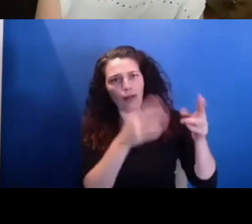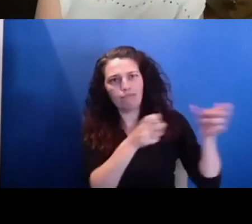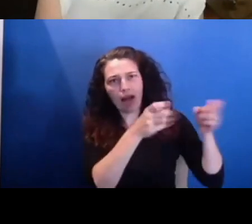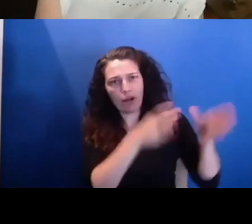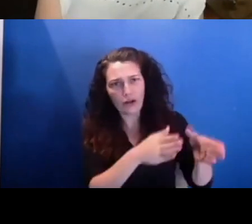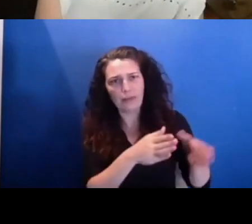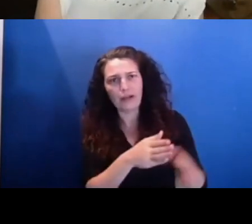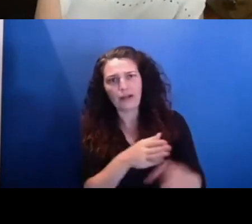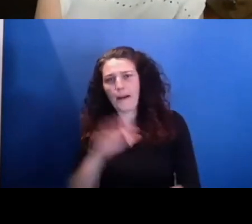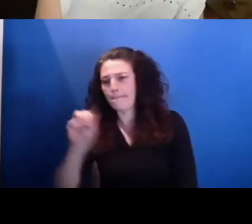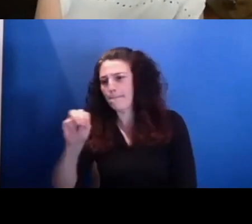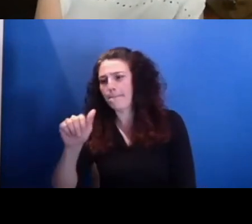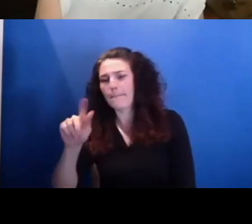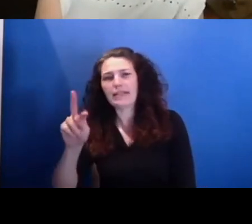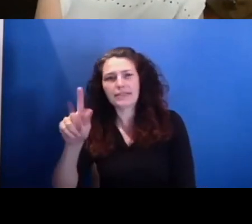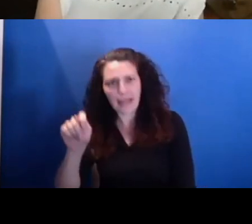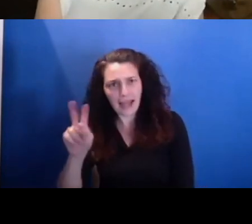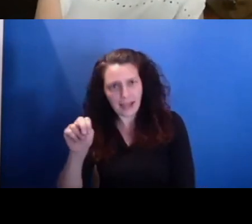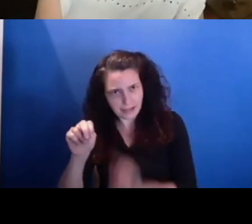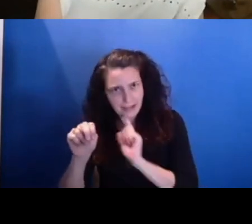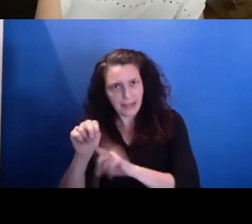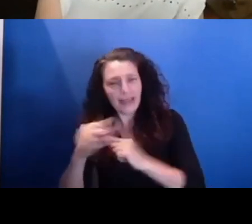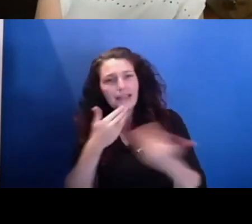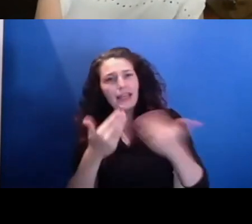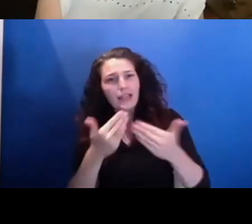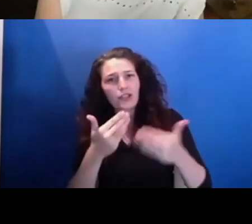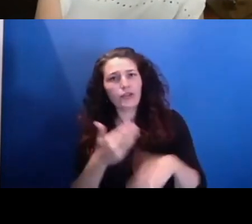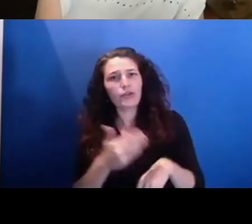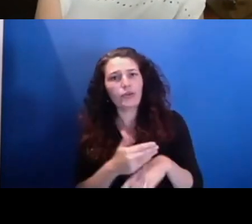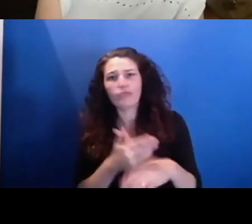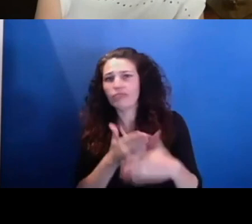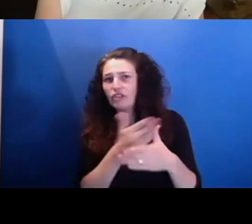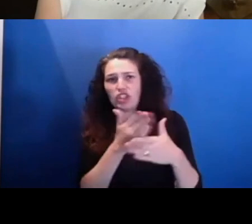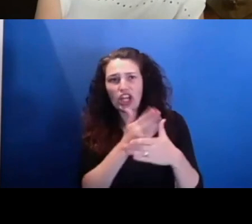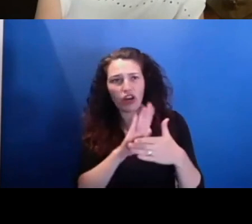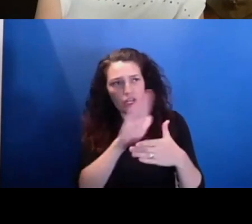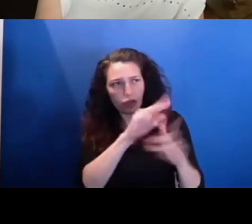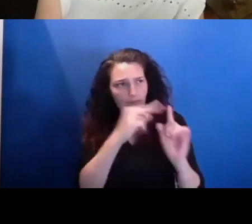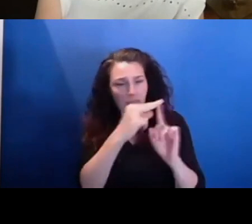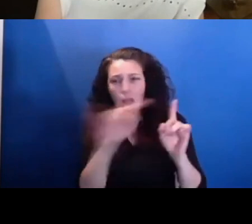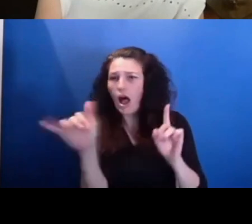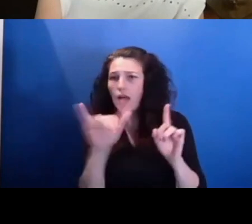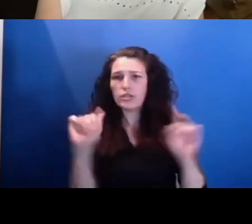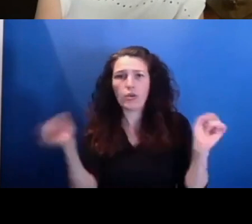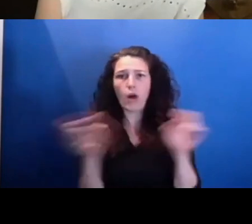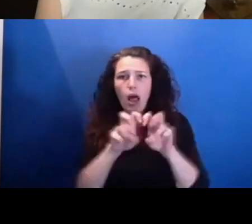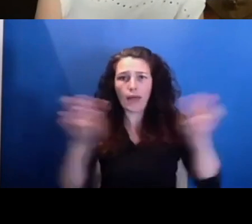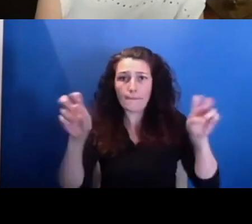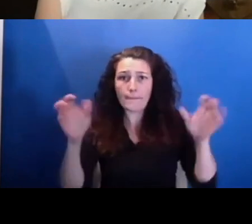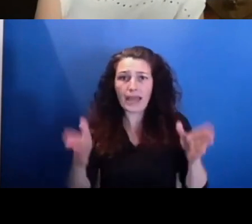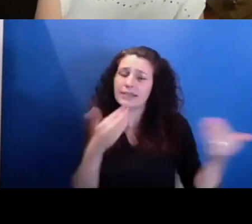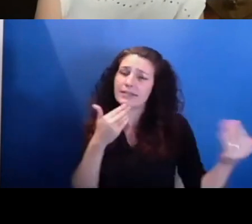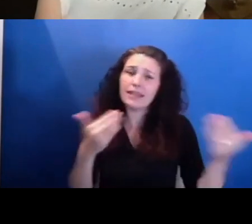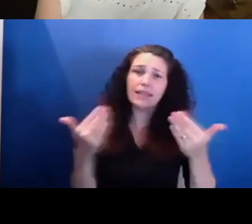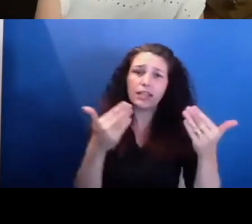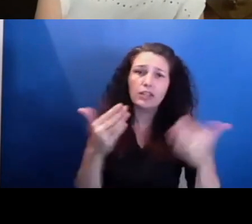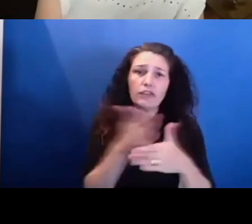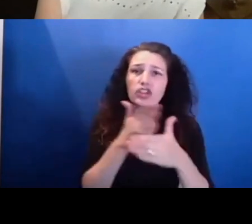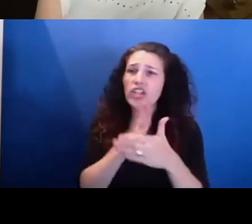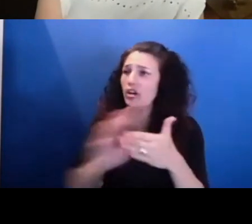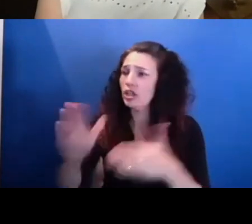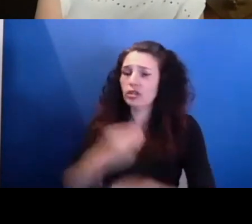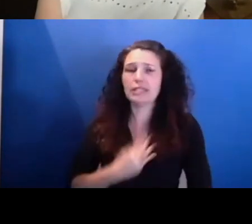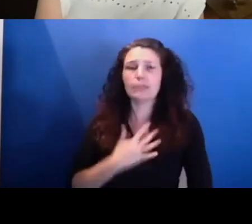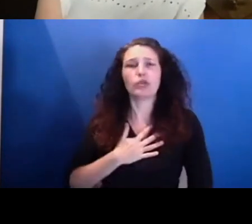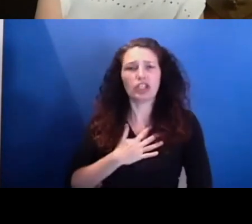meeting and the remarkable panelists, the astounding panelists. What a great set of information and inspiration that you provided. Thank